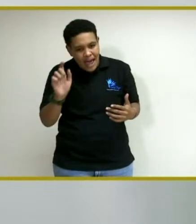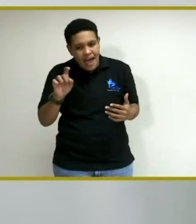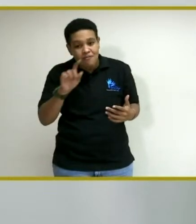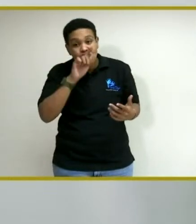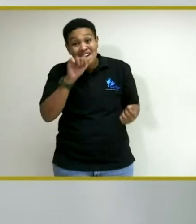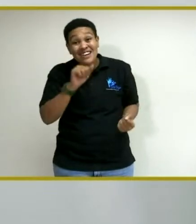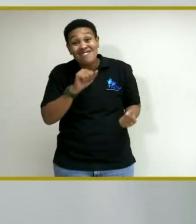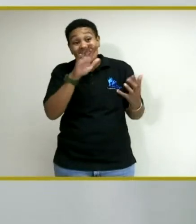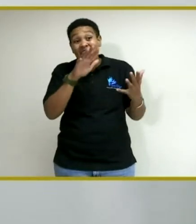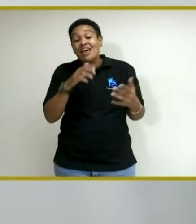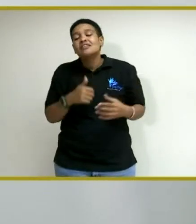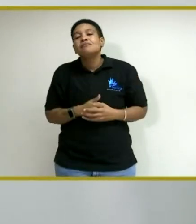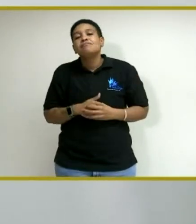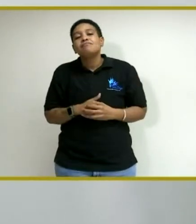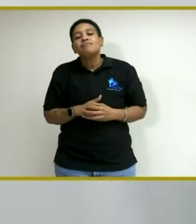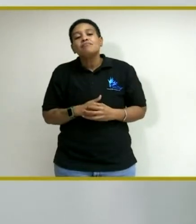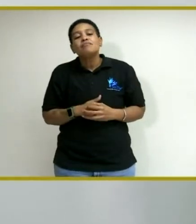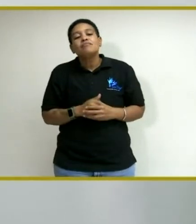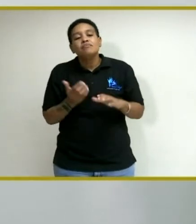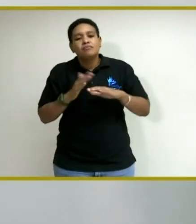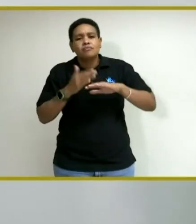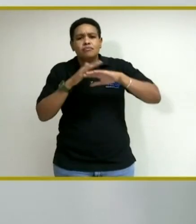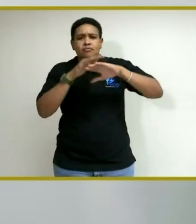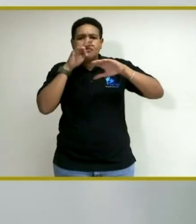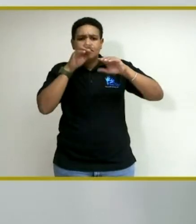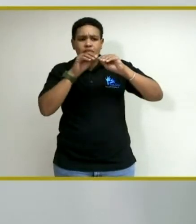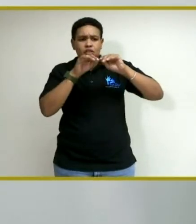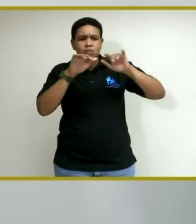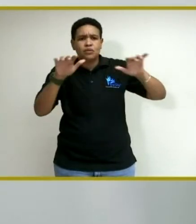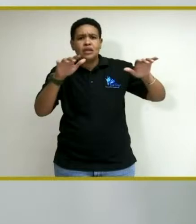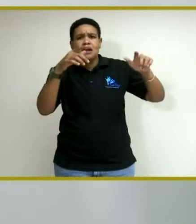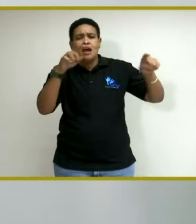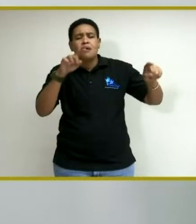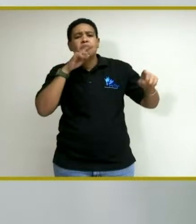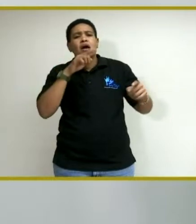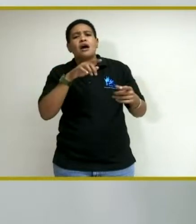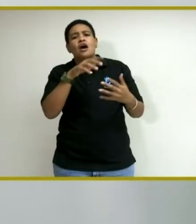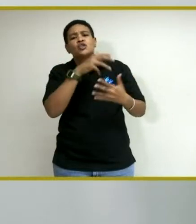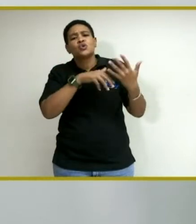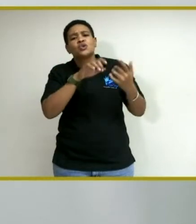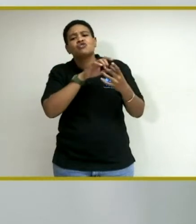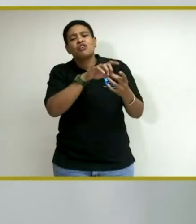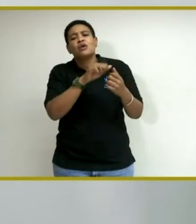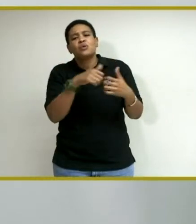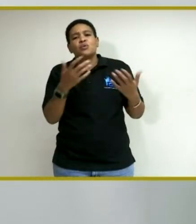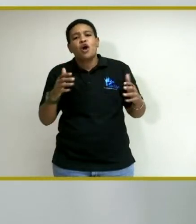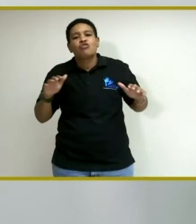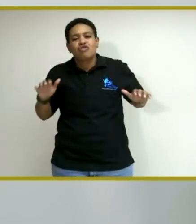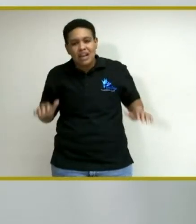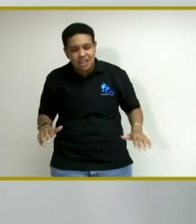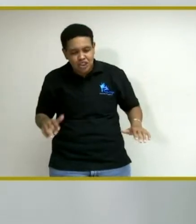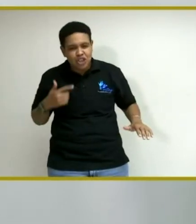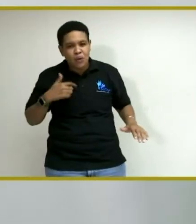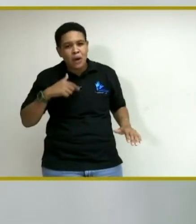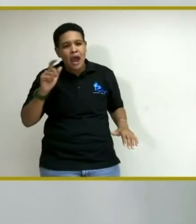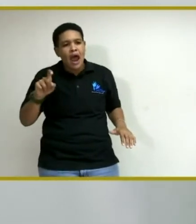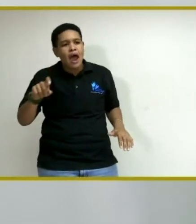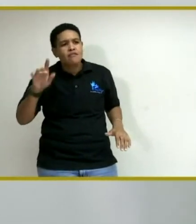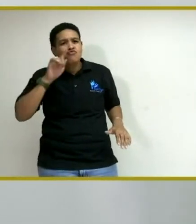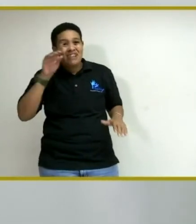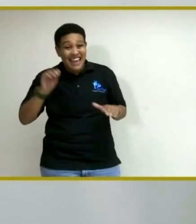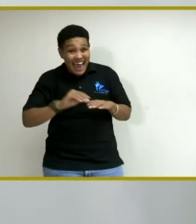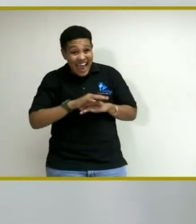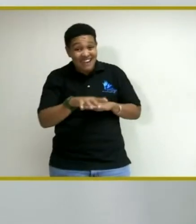face increases in spread associated with relaxation. And we have to advise